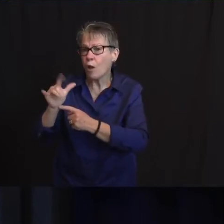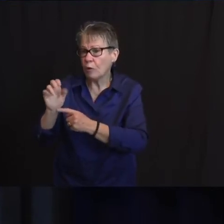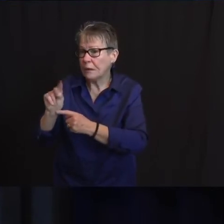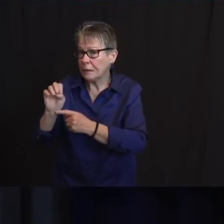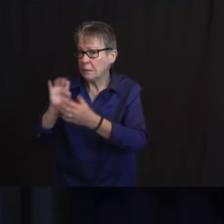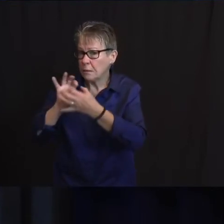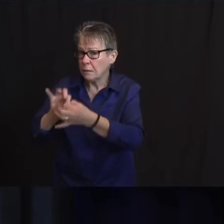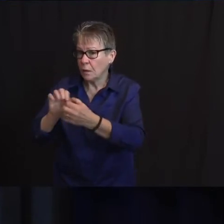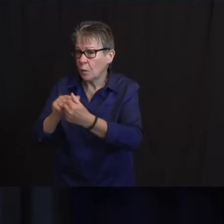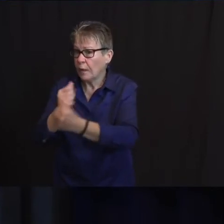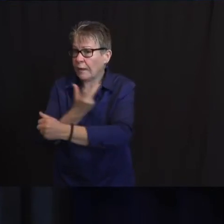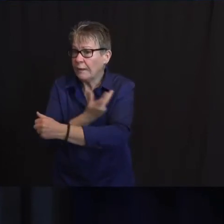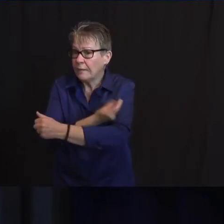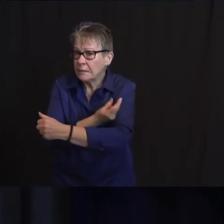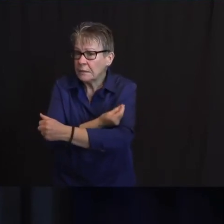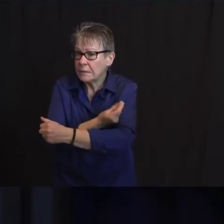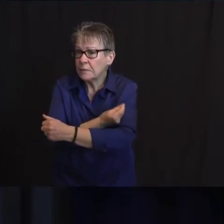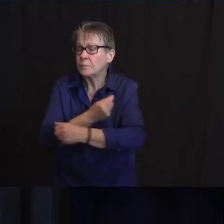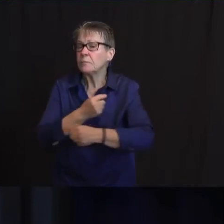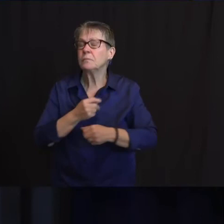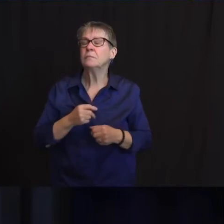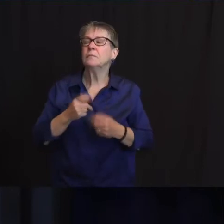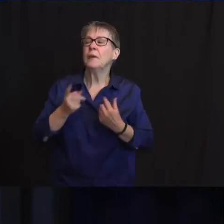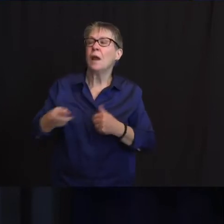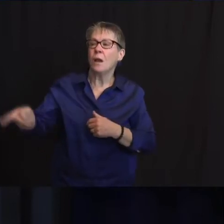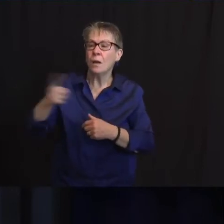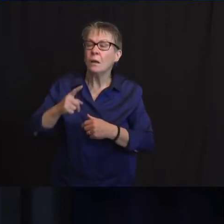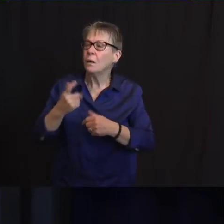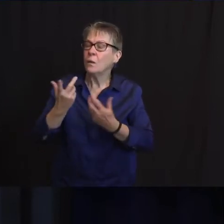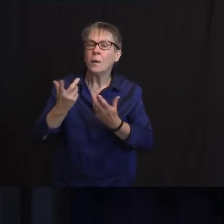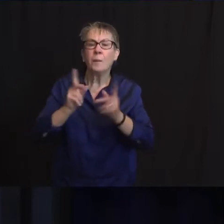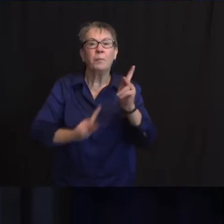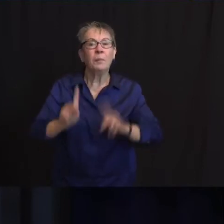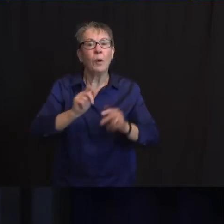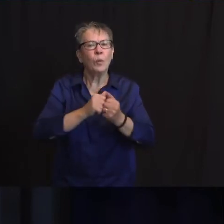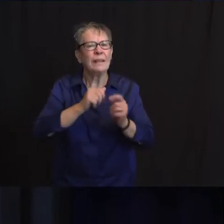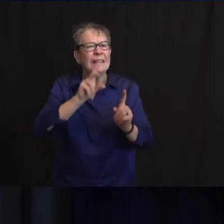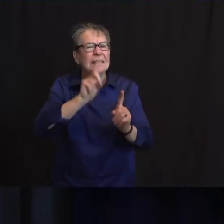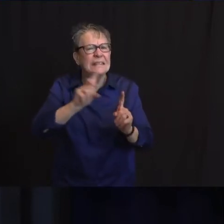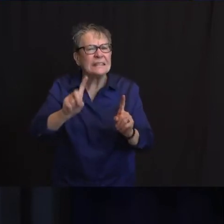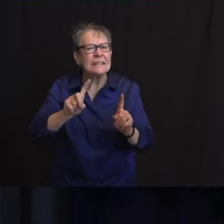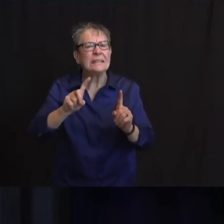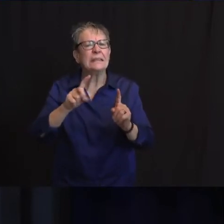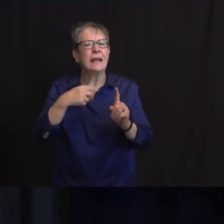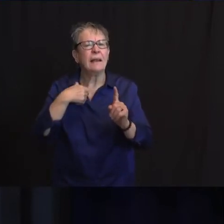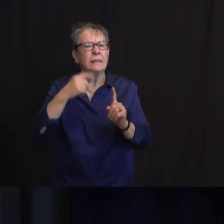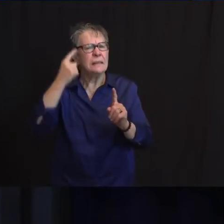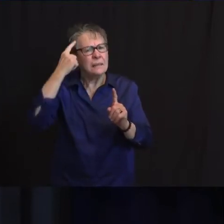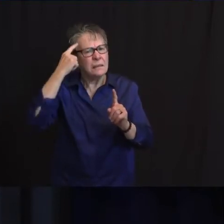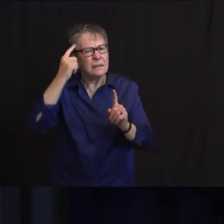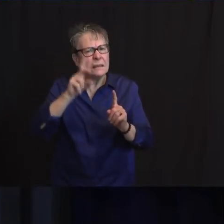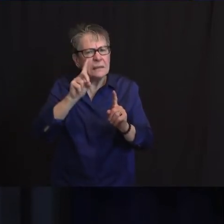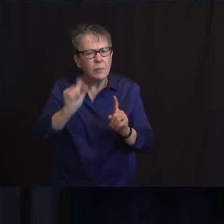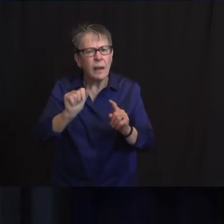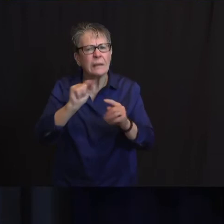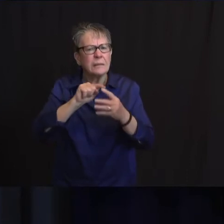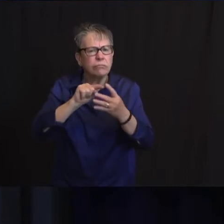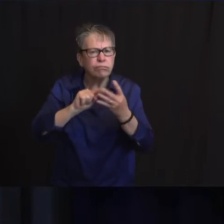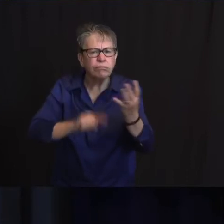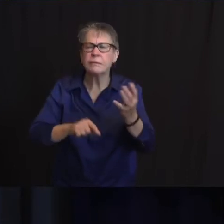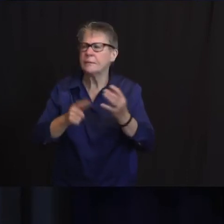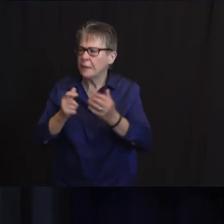and developmental disabilities in our thousands of group homes. Currently, these points of